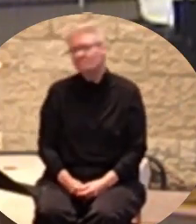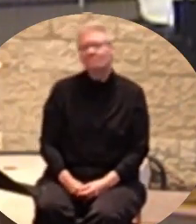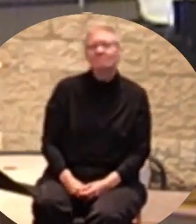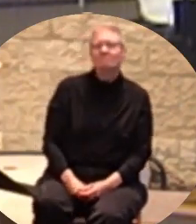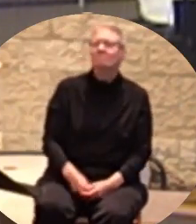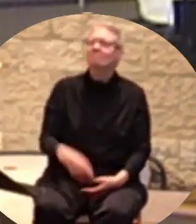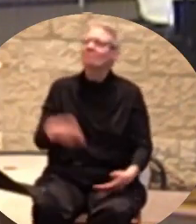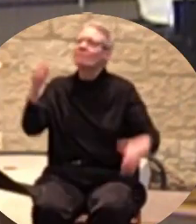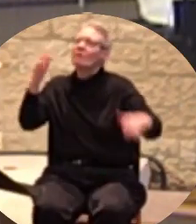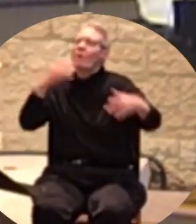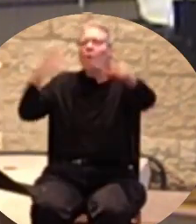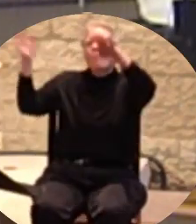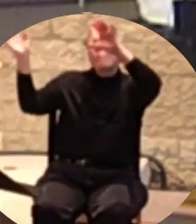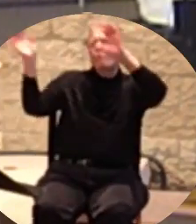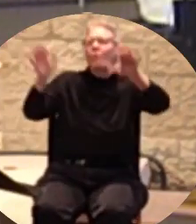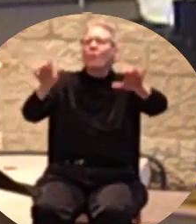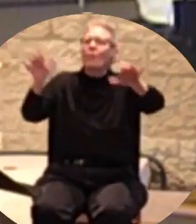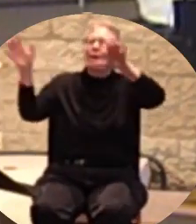Sweet the rings new.